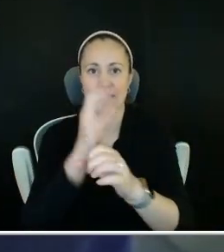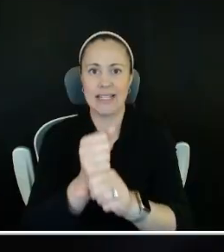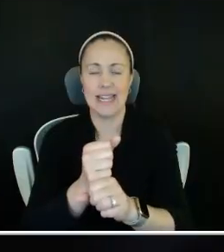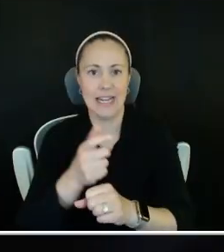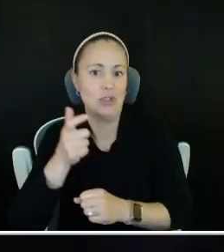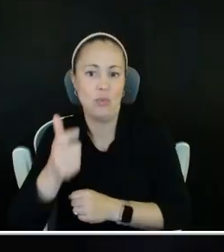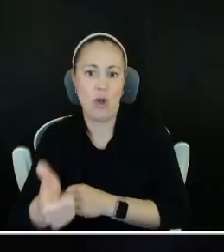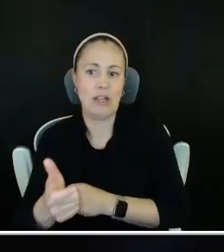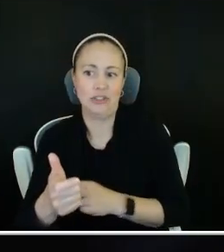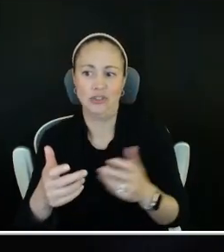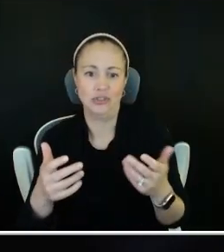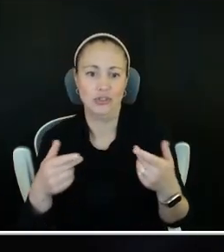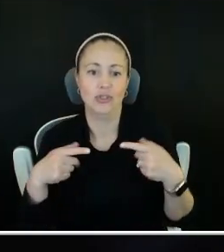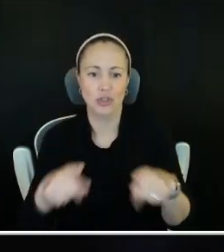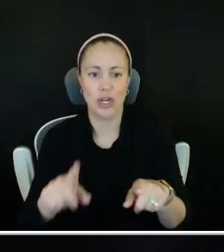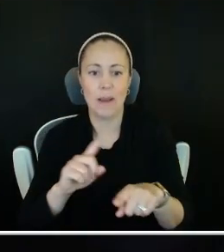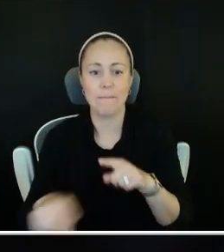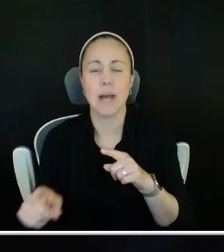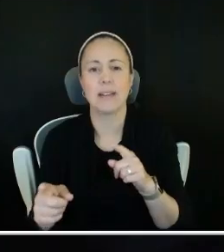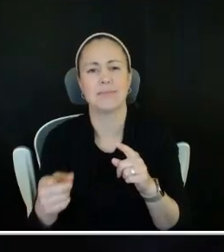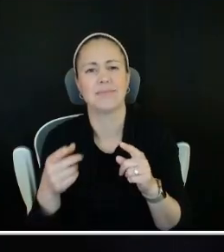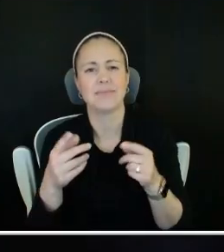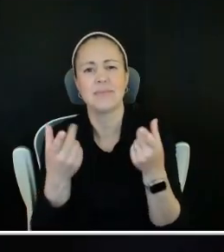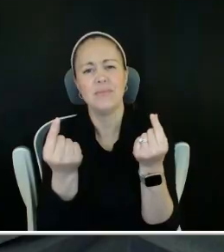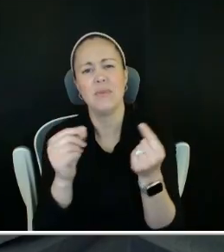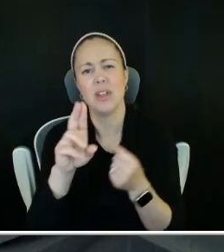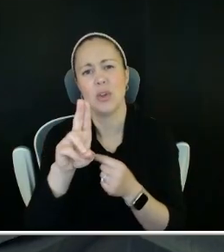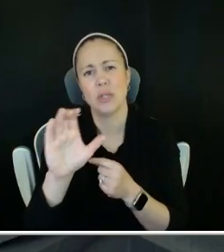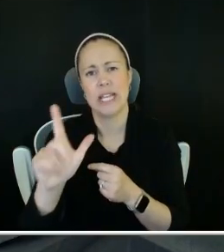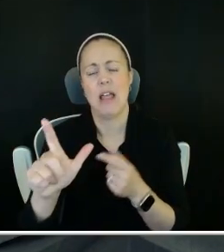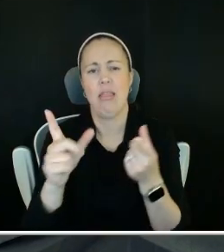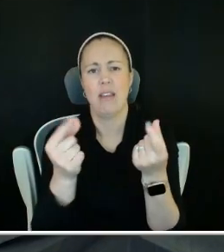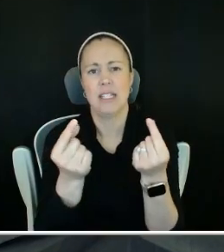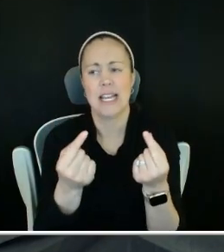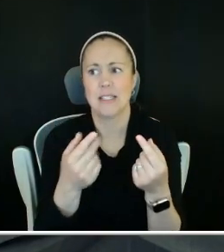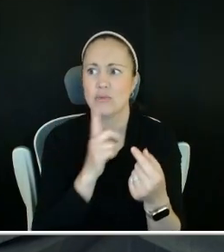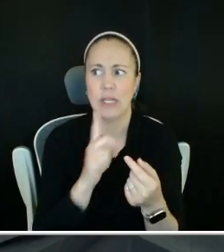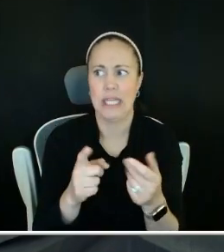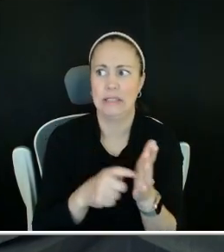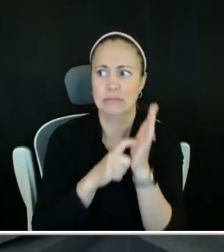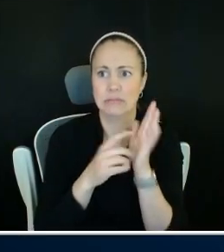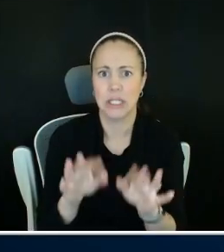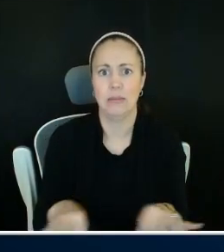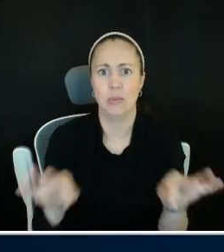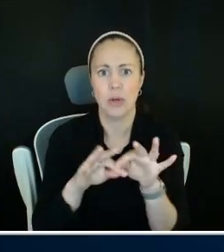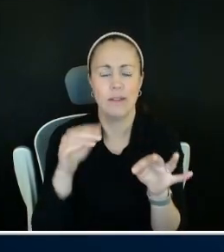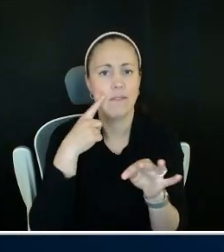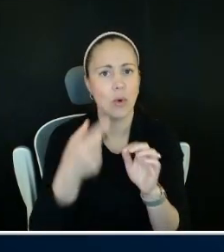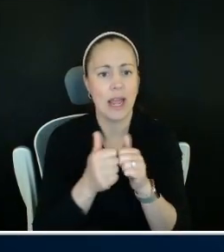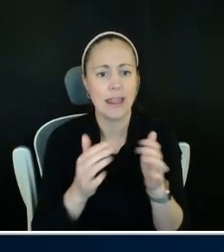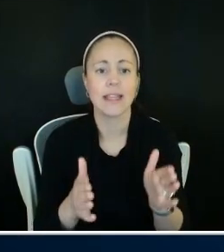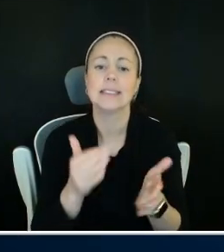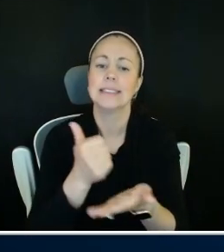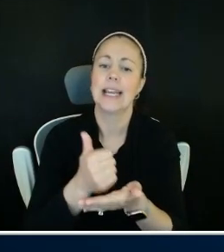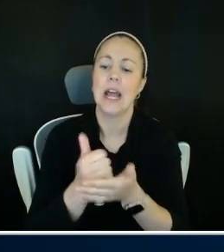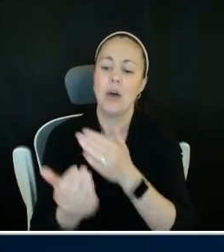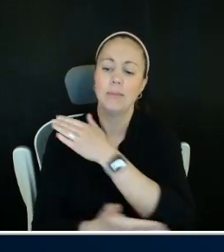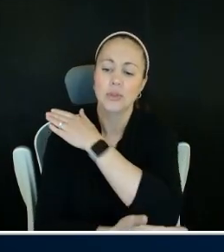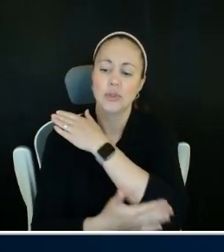what is it that the UCL does that's so crucial for these athletes? Well, it helps to stabilize the elbow when